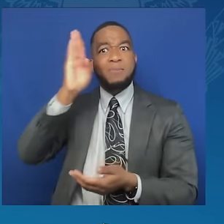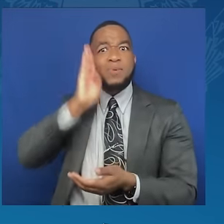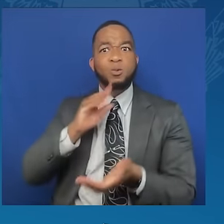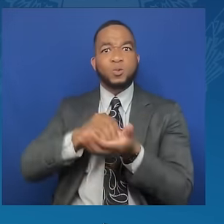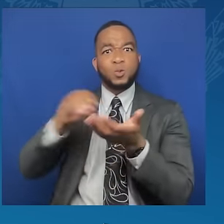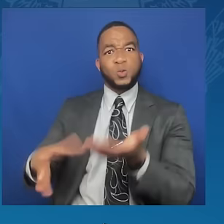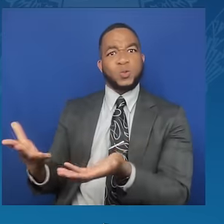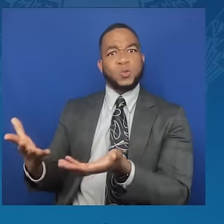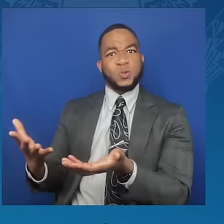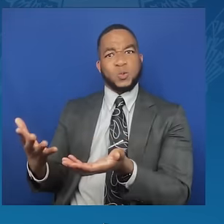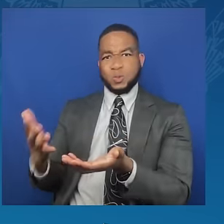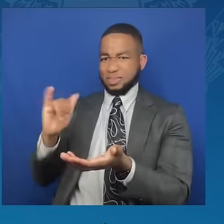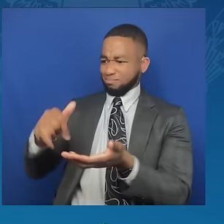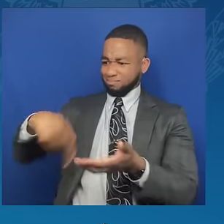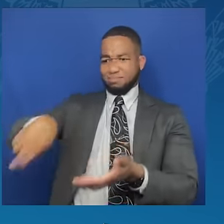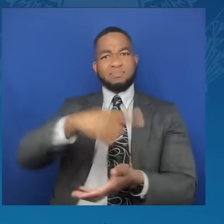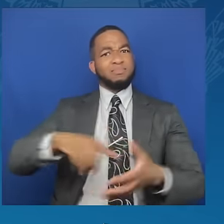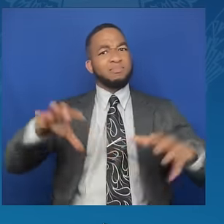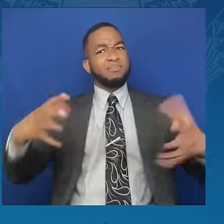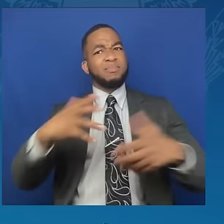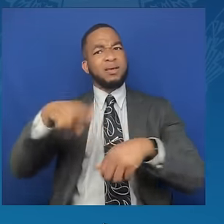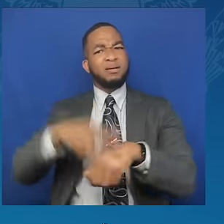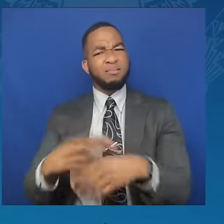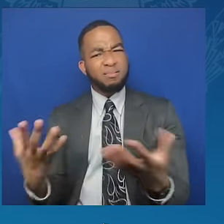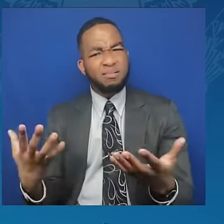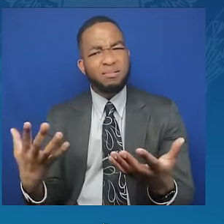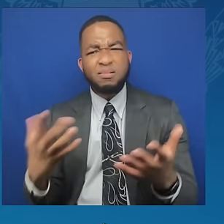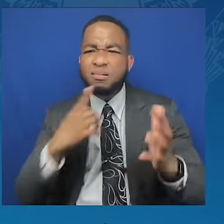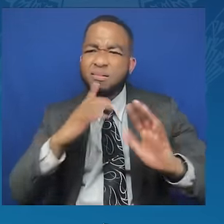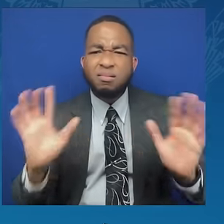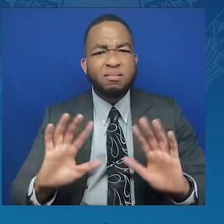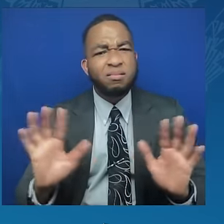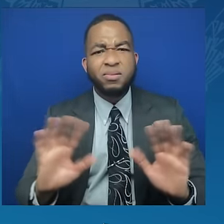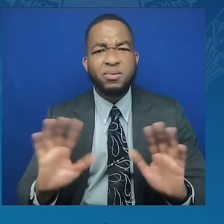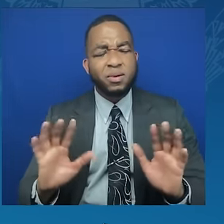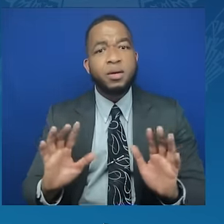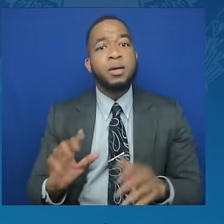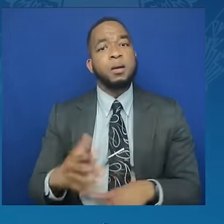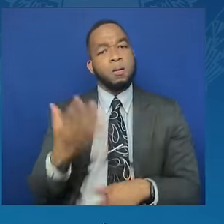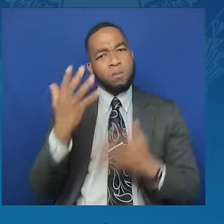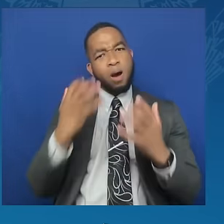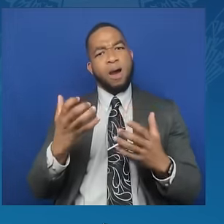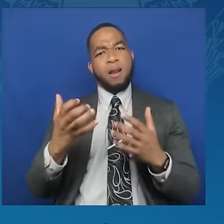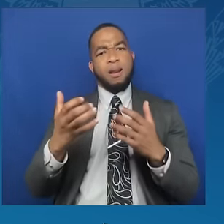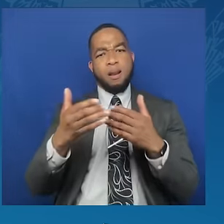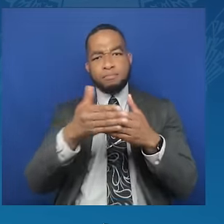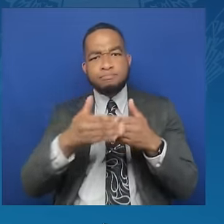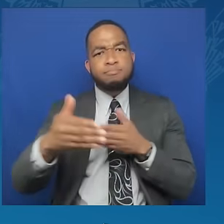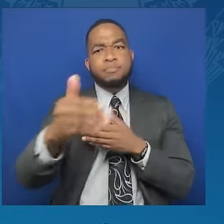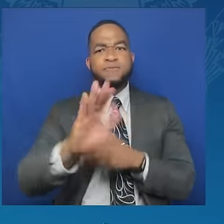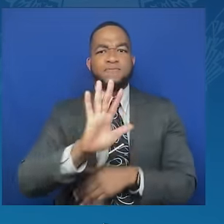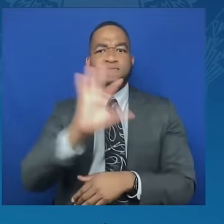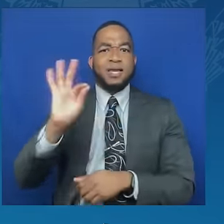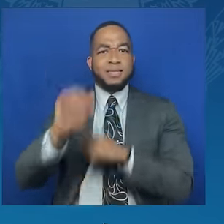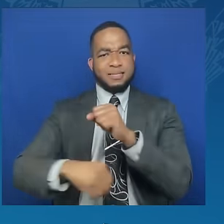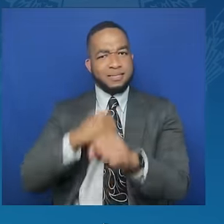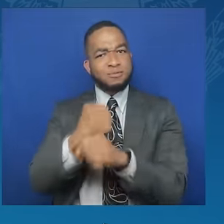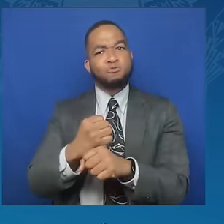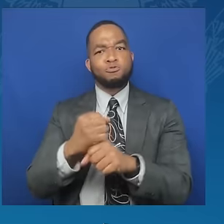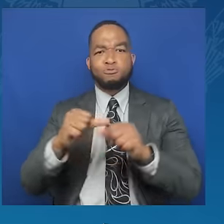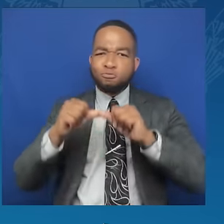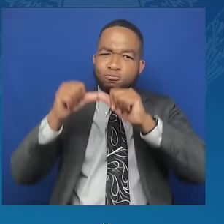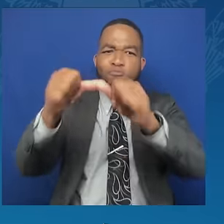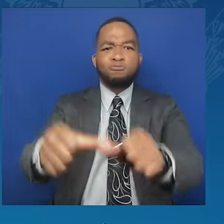59 years from now, when future leaders stand in this very spot, may they see and feel that light still